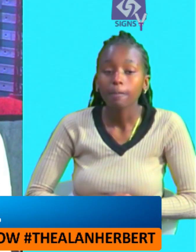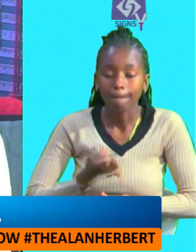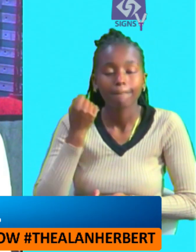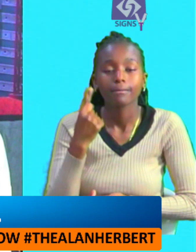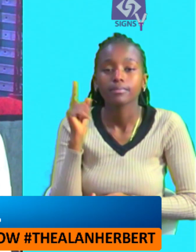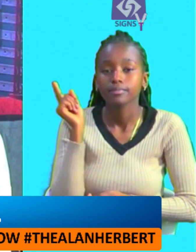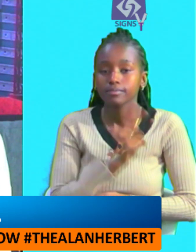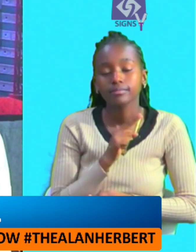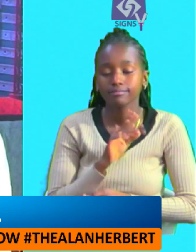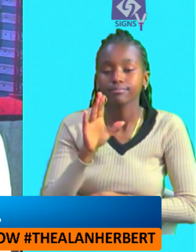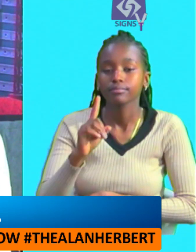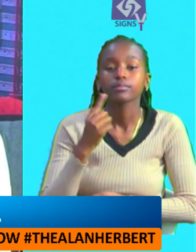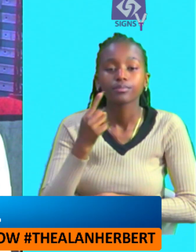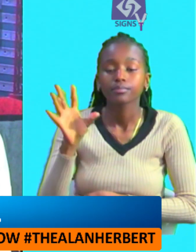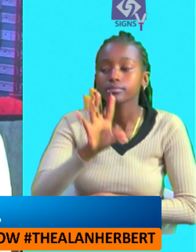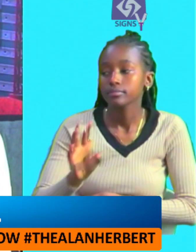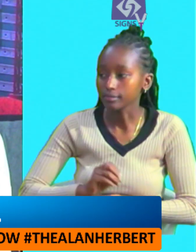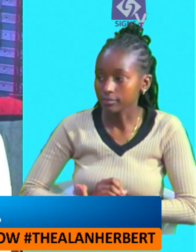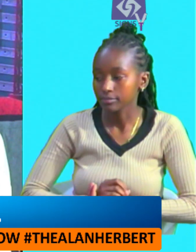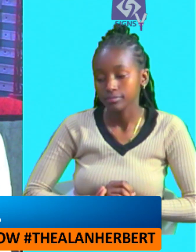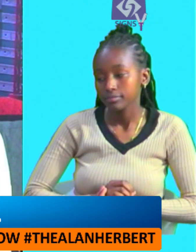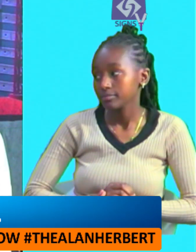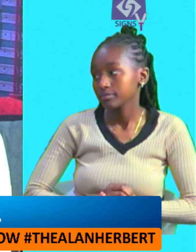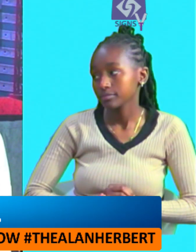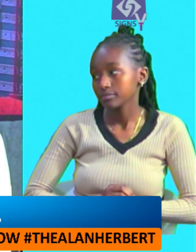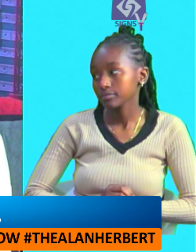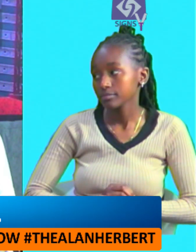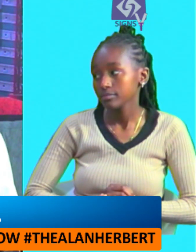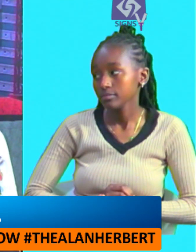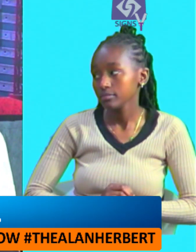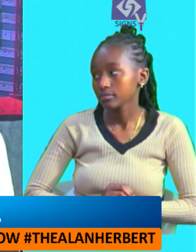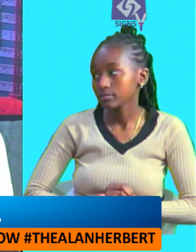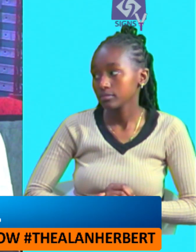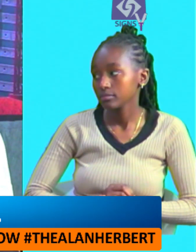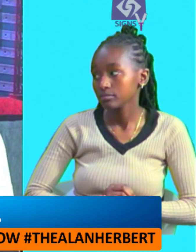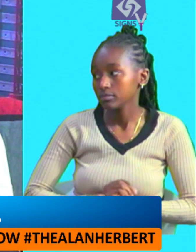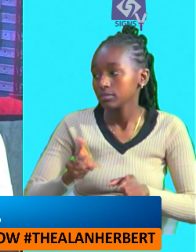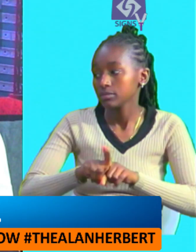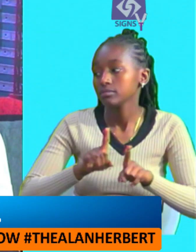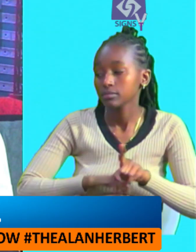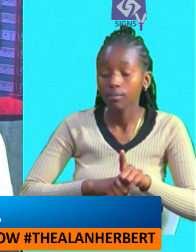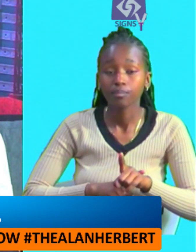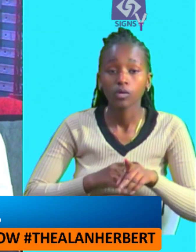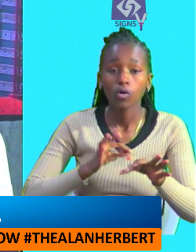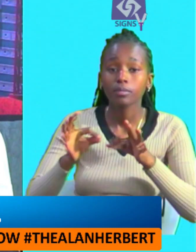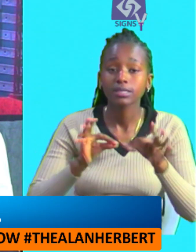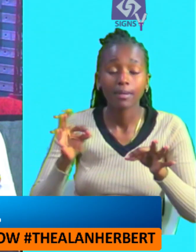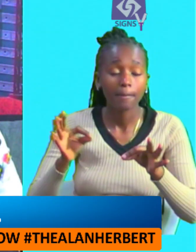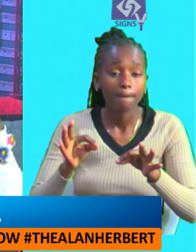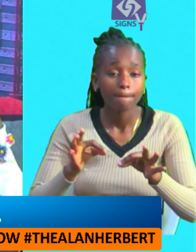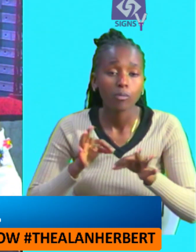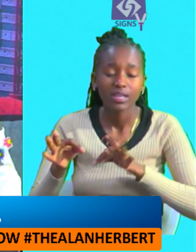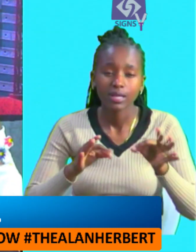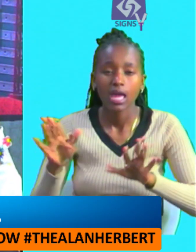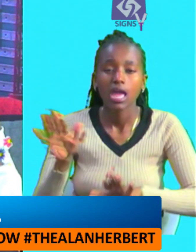And I would say that and I would say that's what you'd call living. Choosing to say, with what